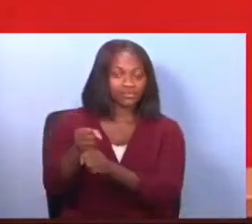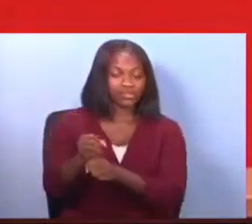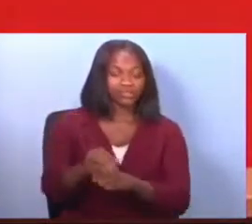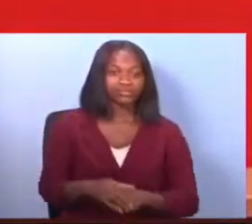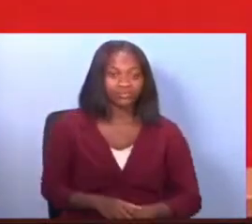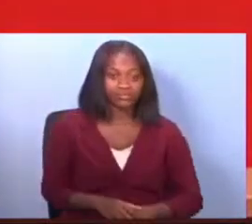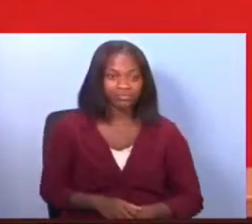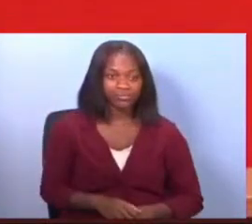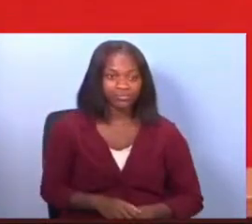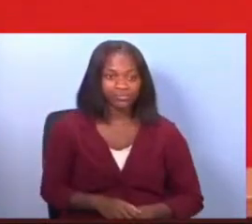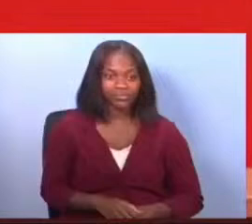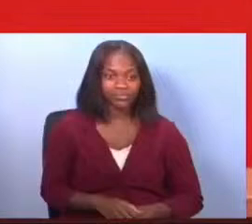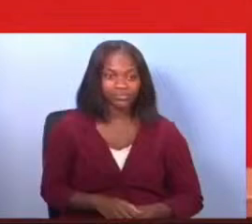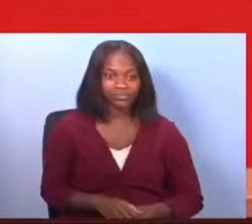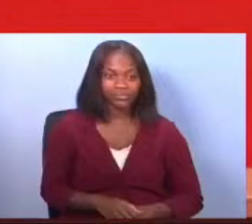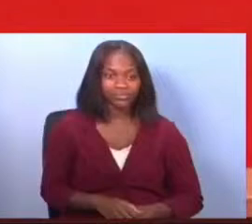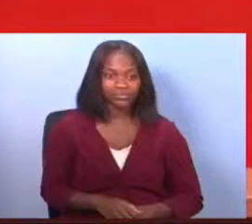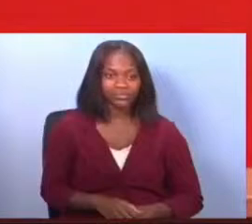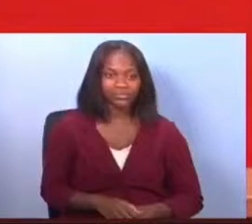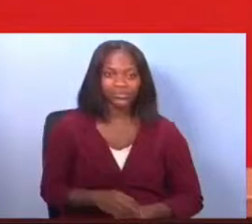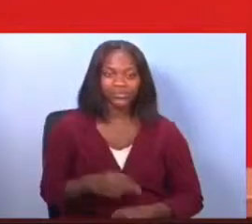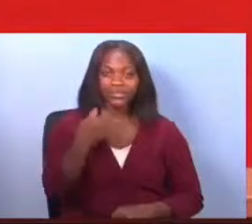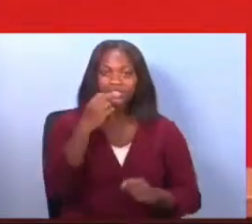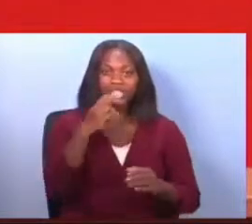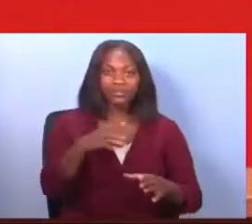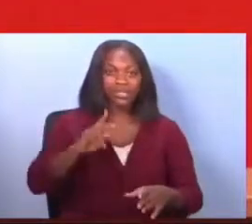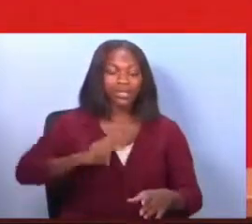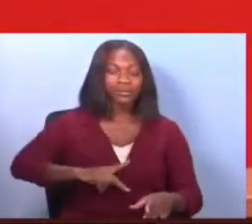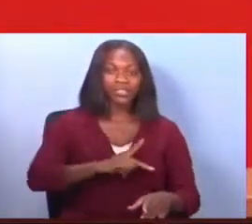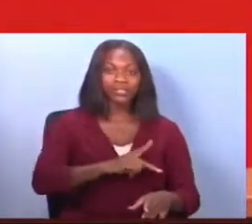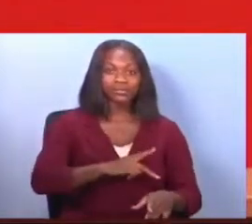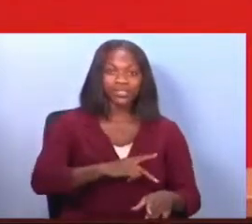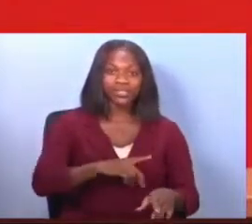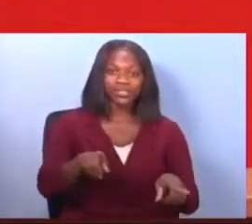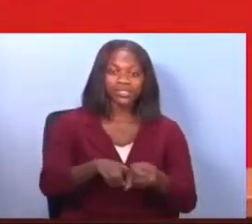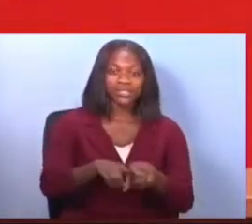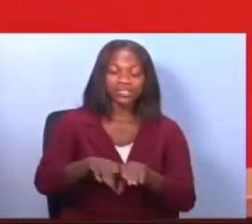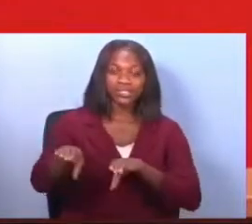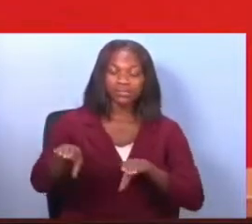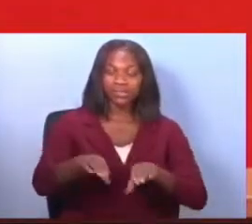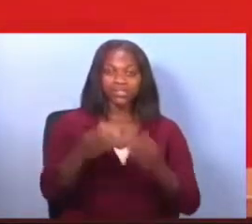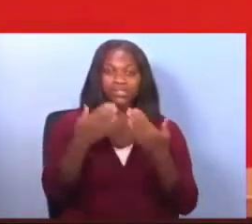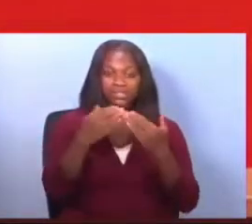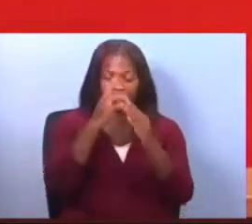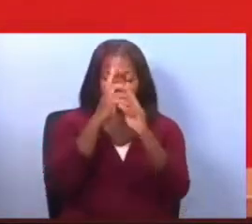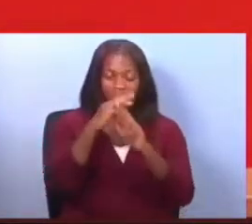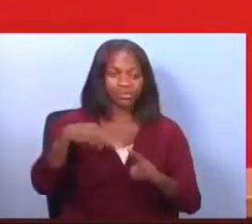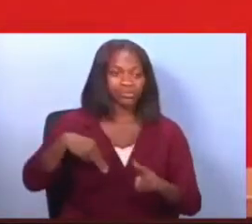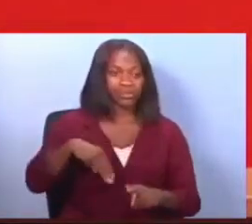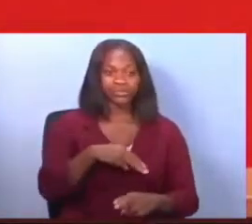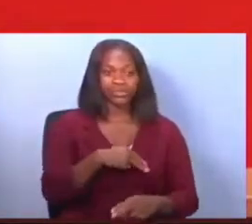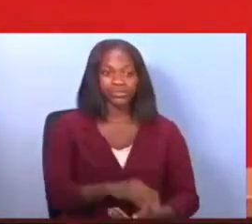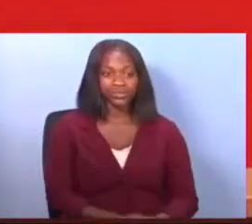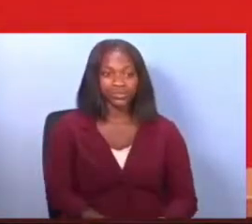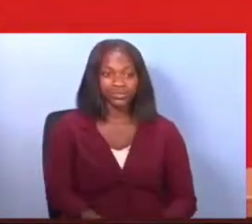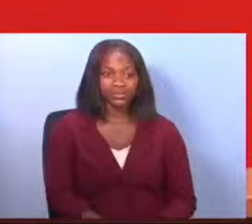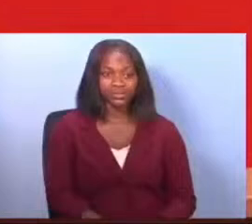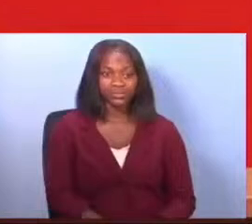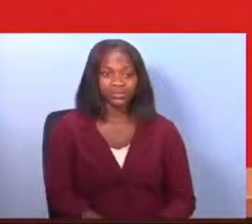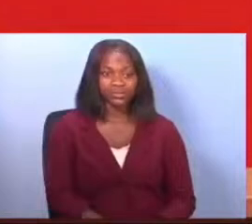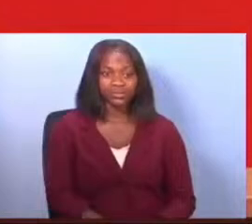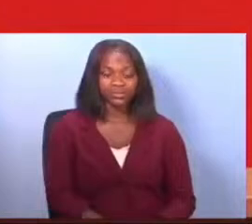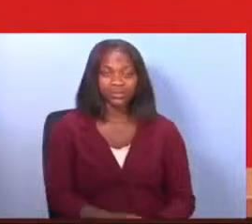The Speaker of Parliament will act accordingly. Thank you, honorable members. Honorable members,